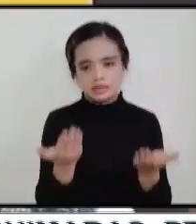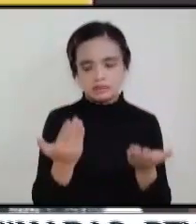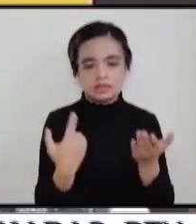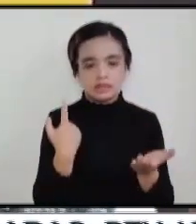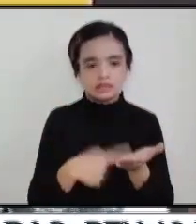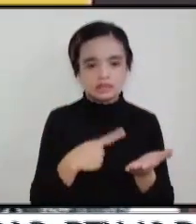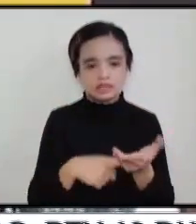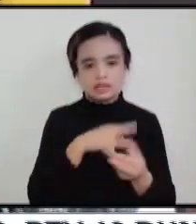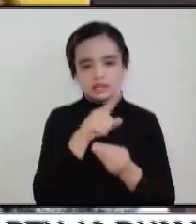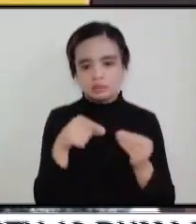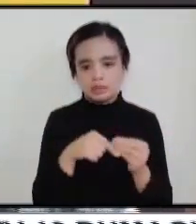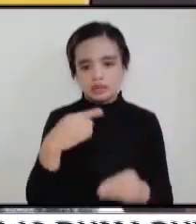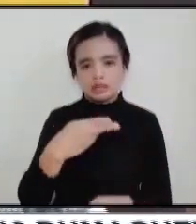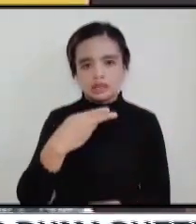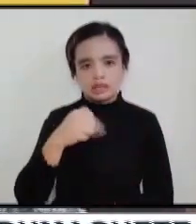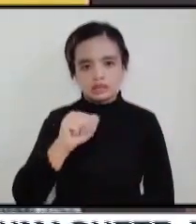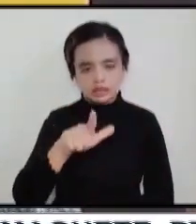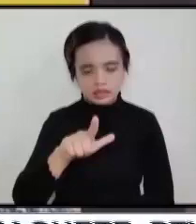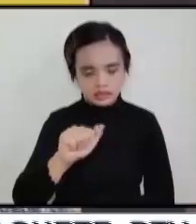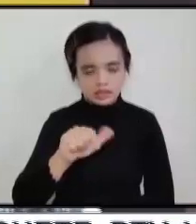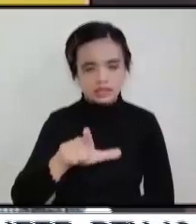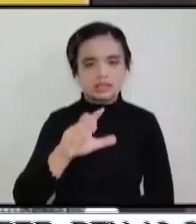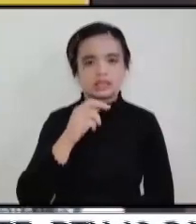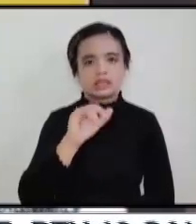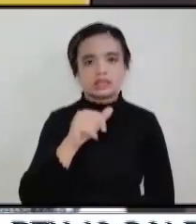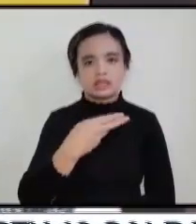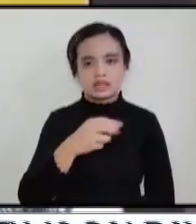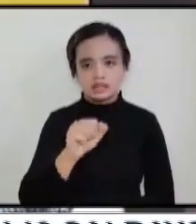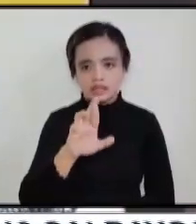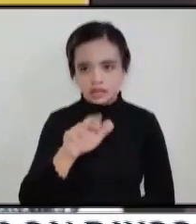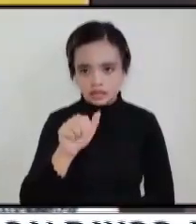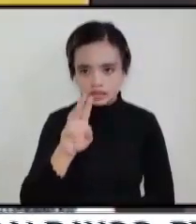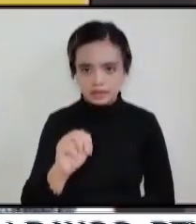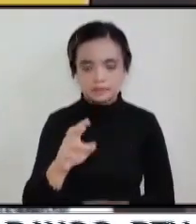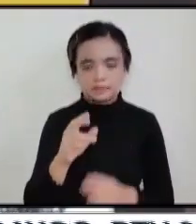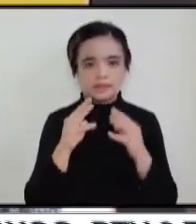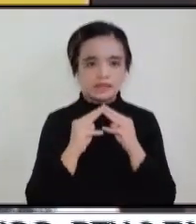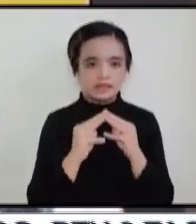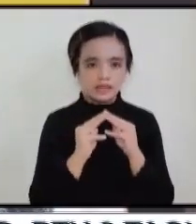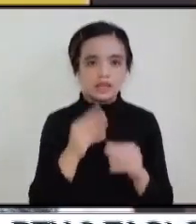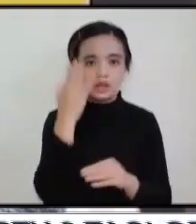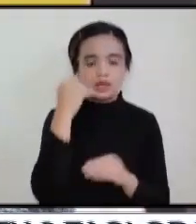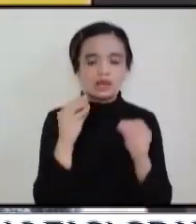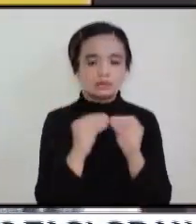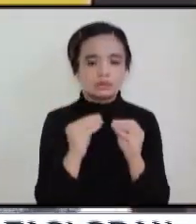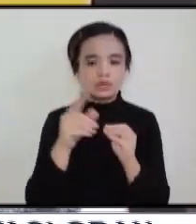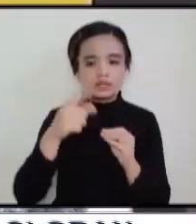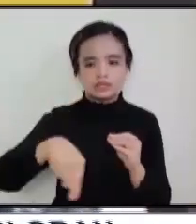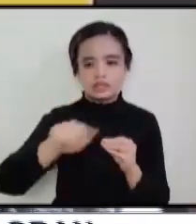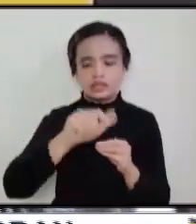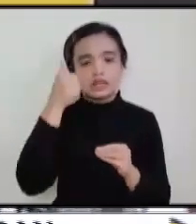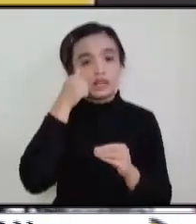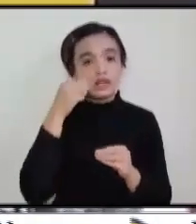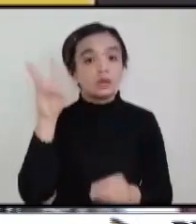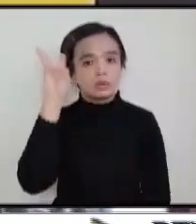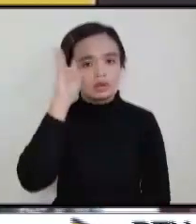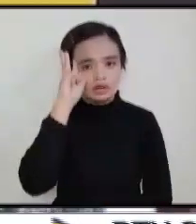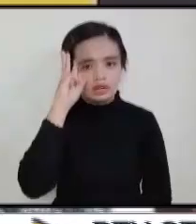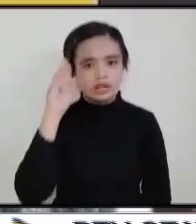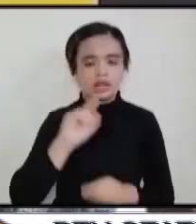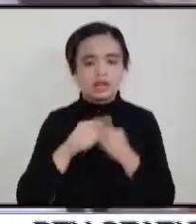Halal Haram about Islam to to people so that they will be more aware of um the way of life